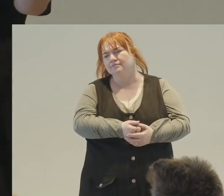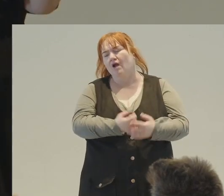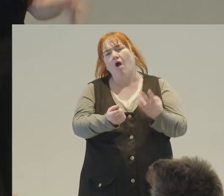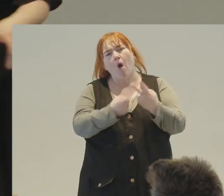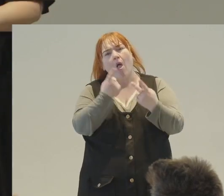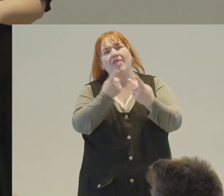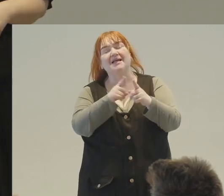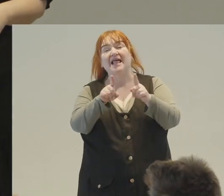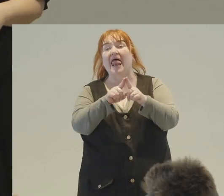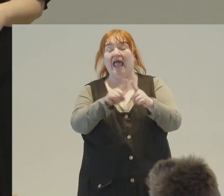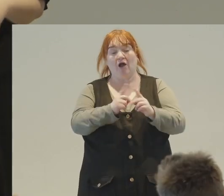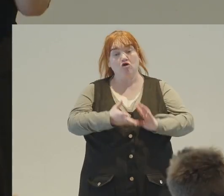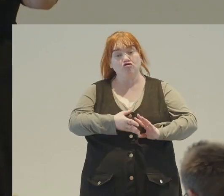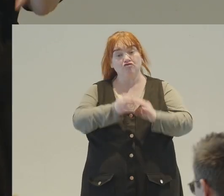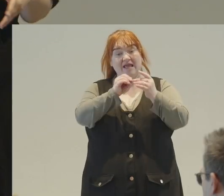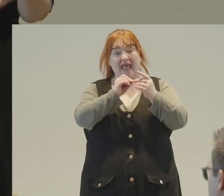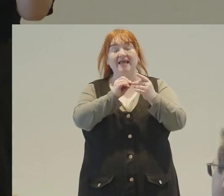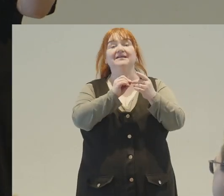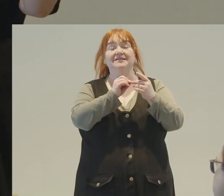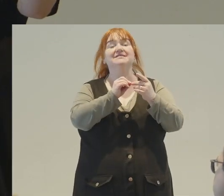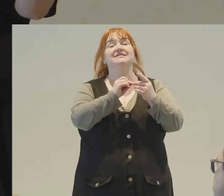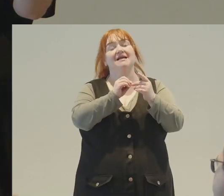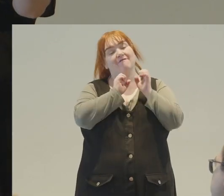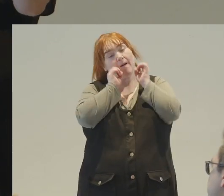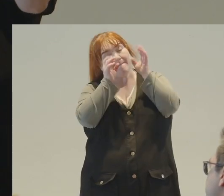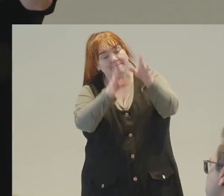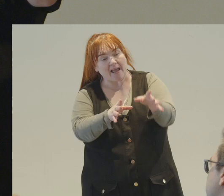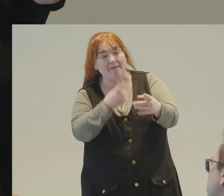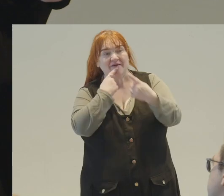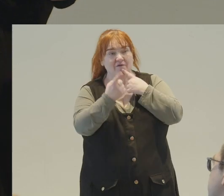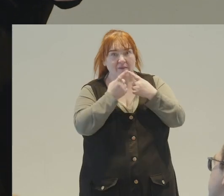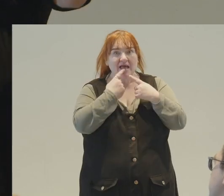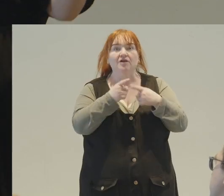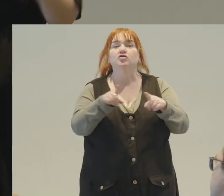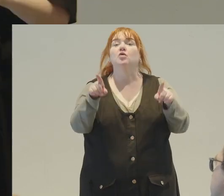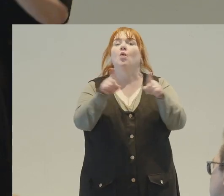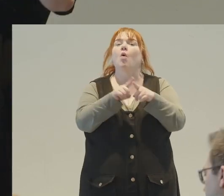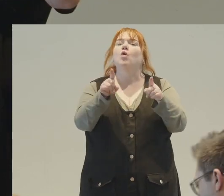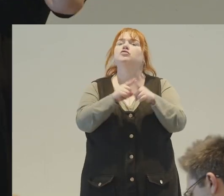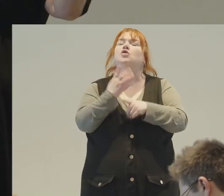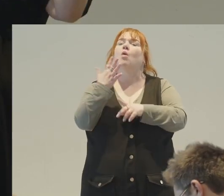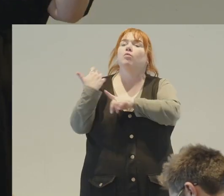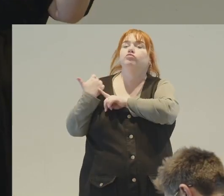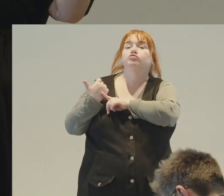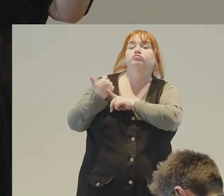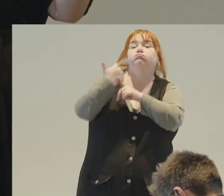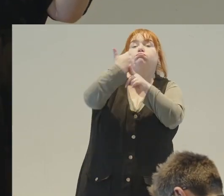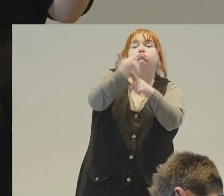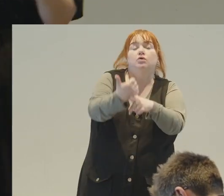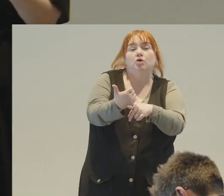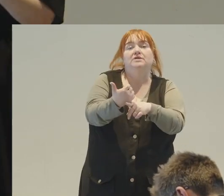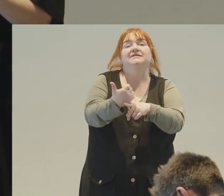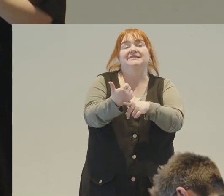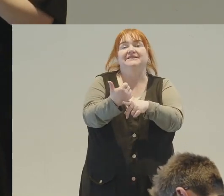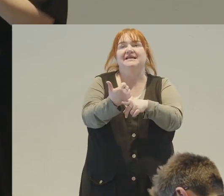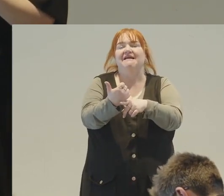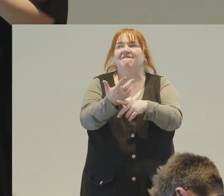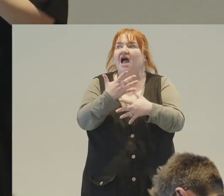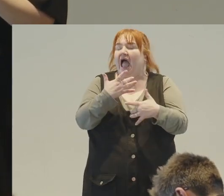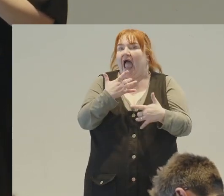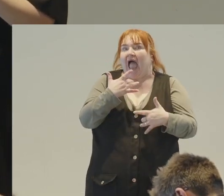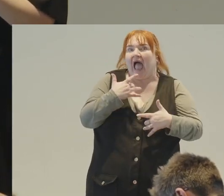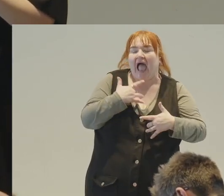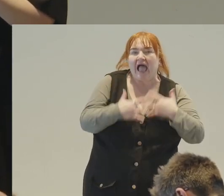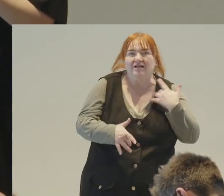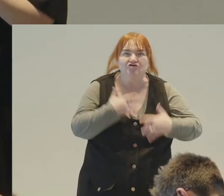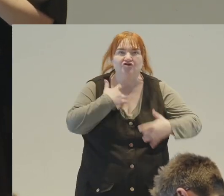also a creative element to it, and there's a sort of supportive kind of energetic element to it